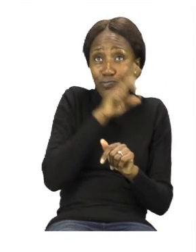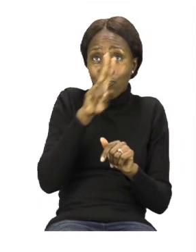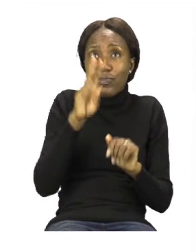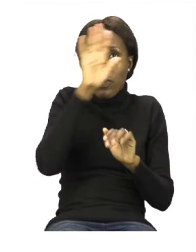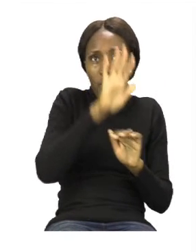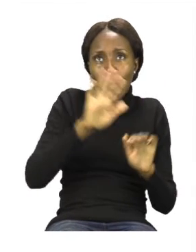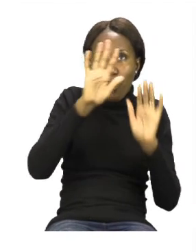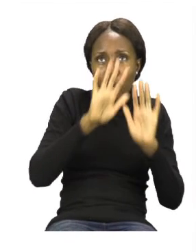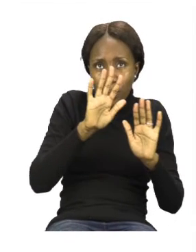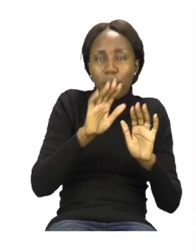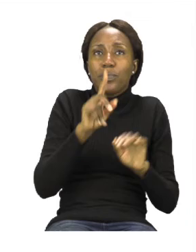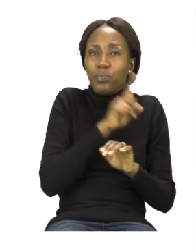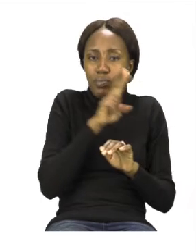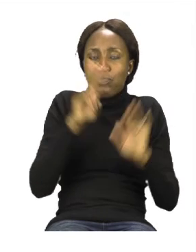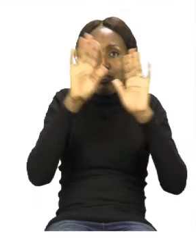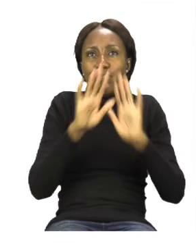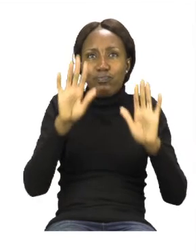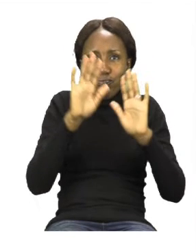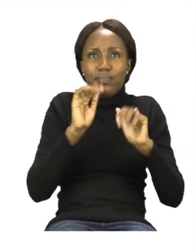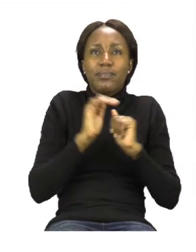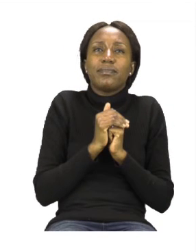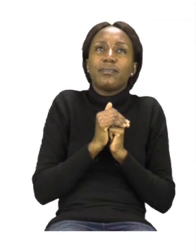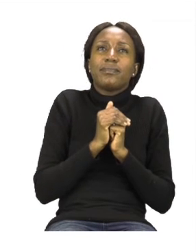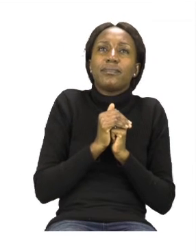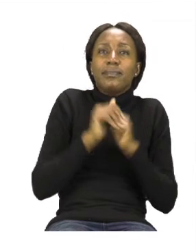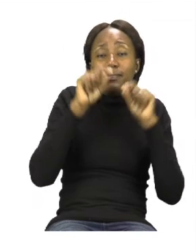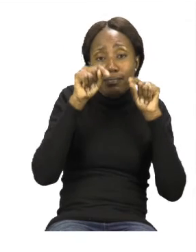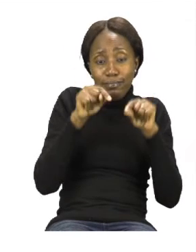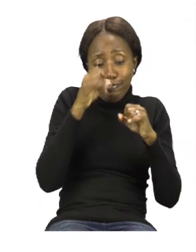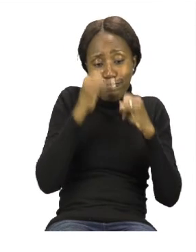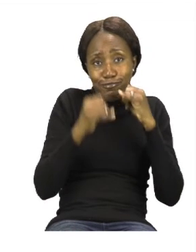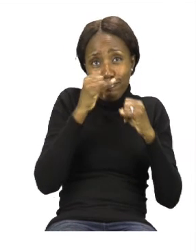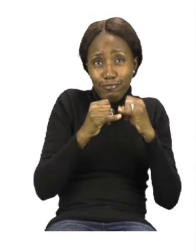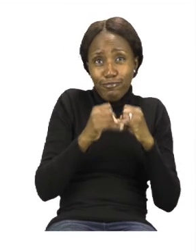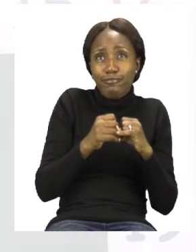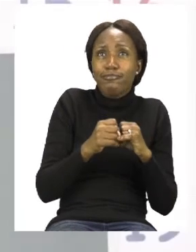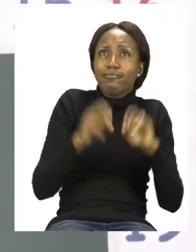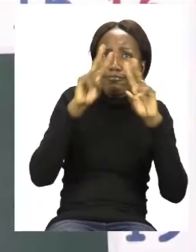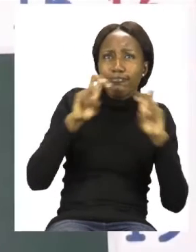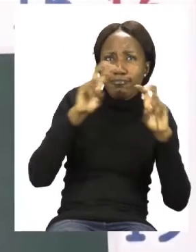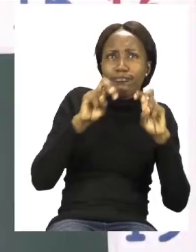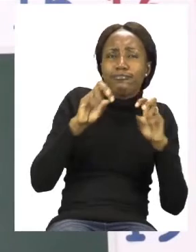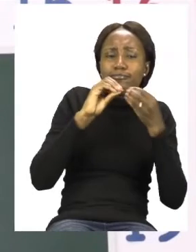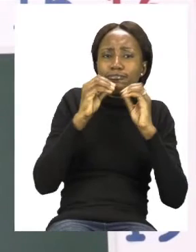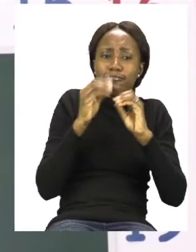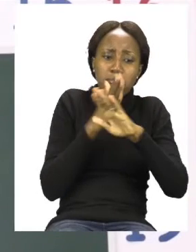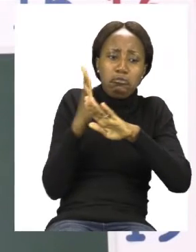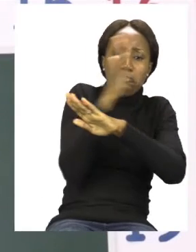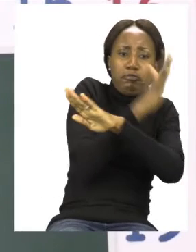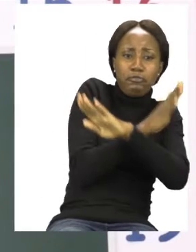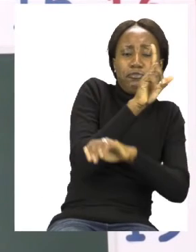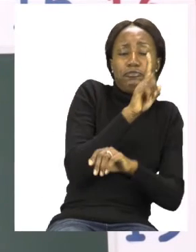as well. Last but not least, you're going to look for the numbers before and after the number